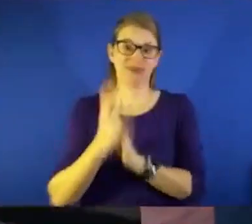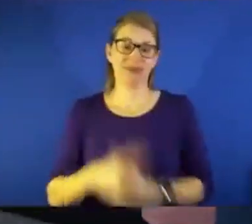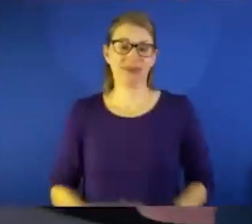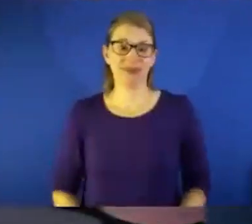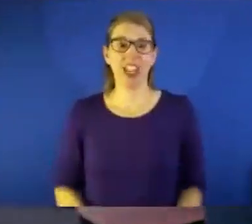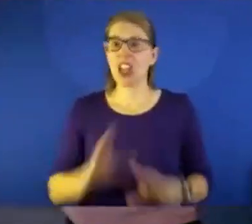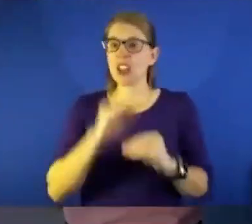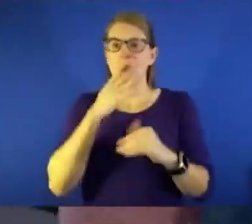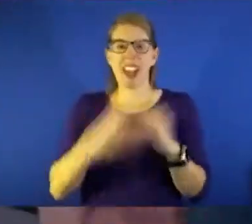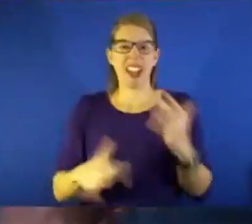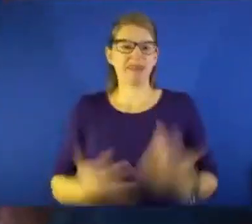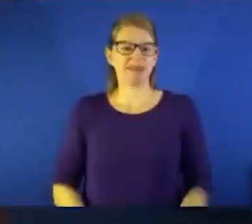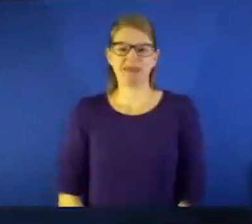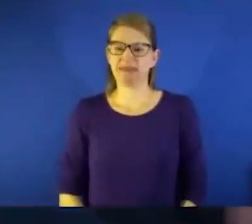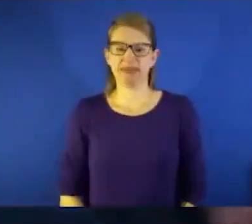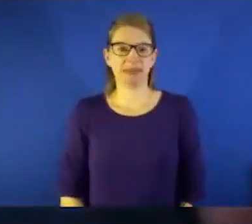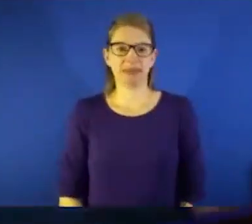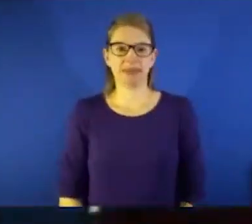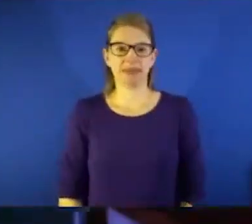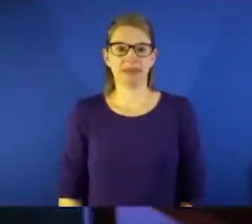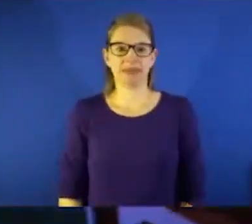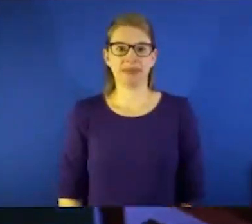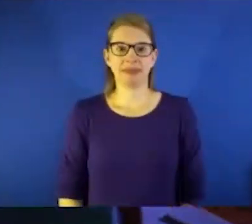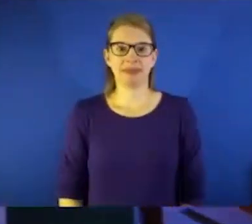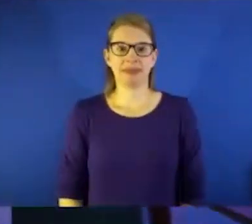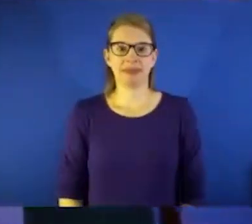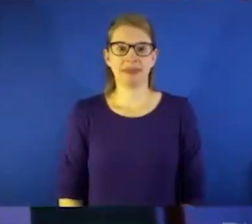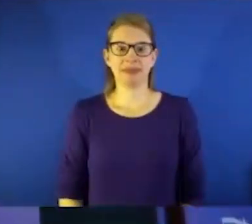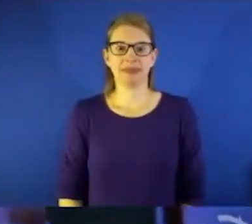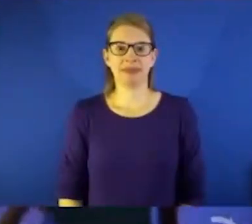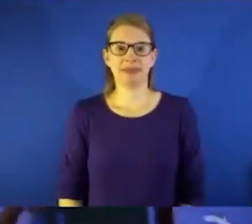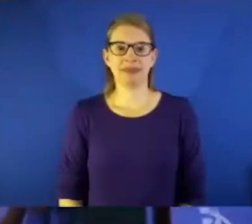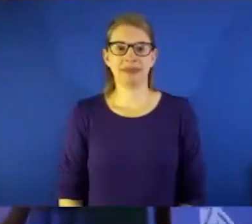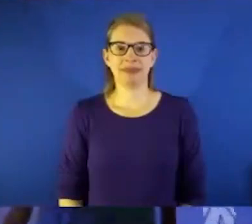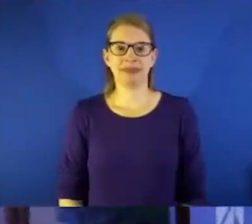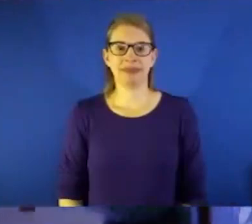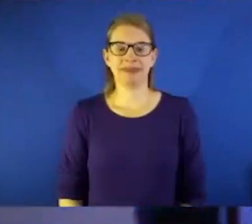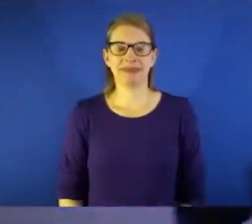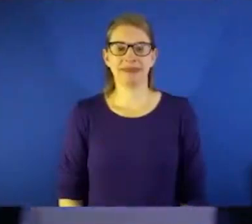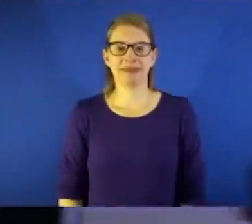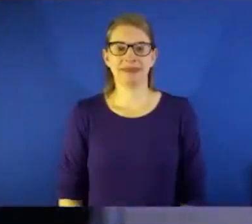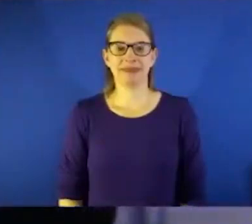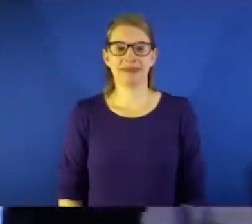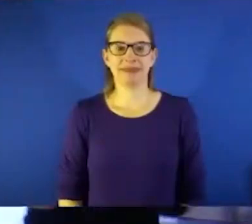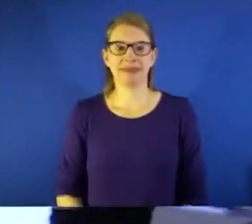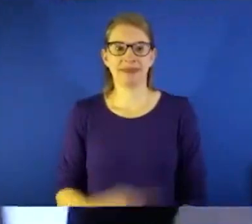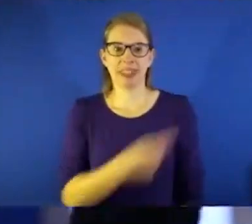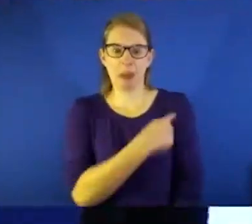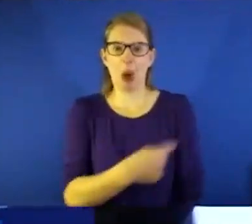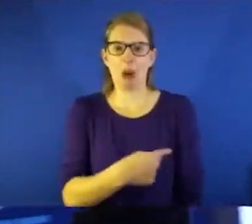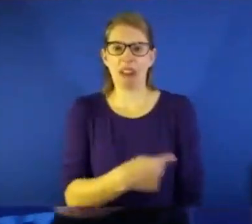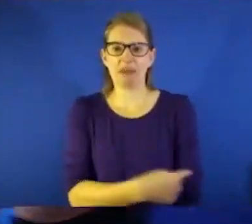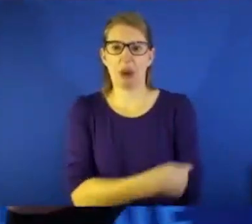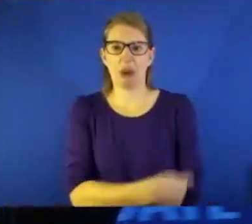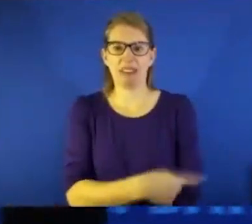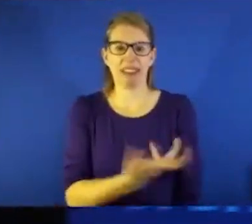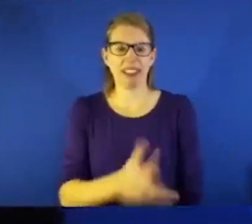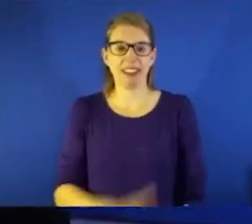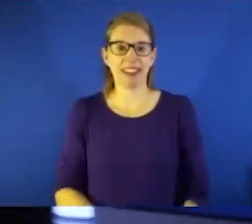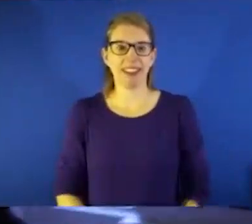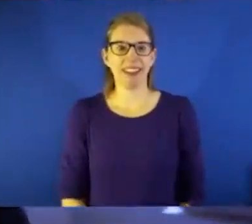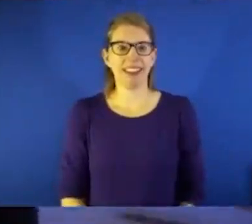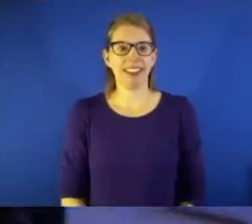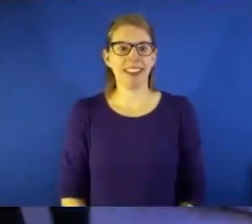No blood? You don't get blood there. Good I job. was just poking him. Are you guys doing good? Can I just say,